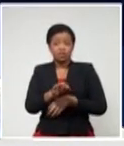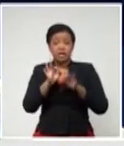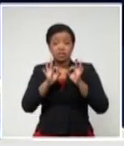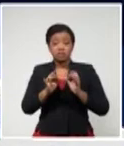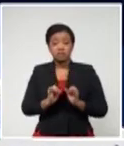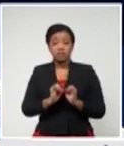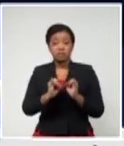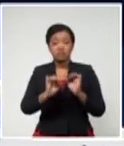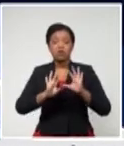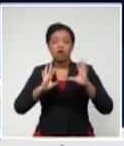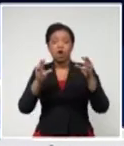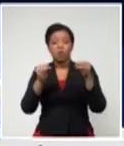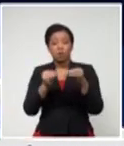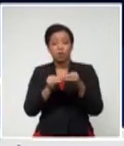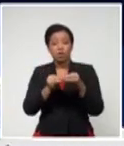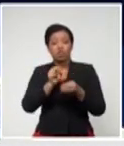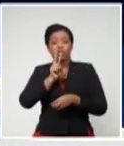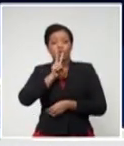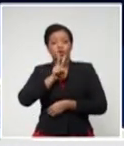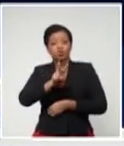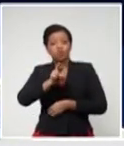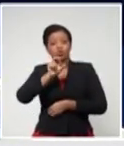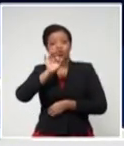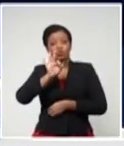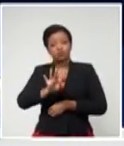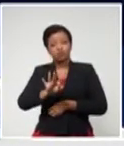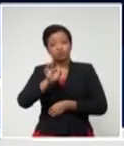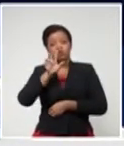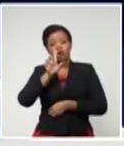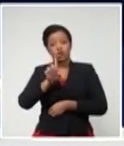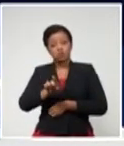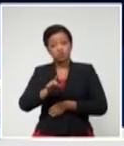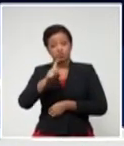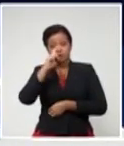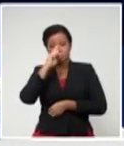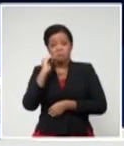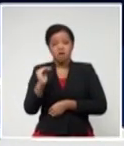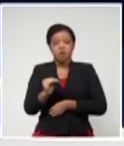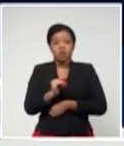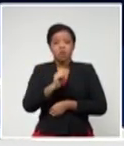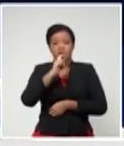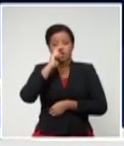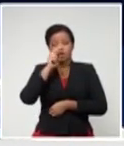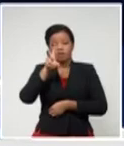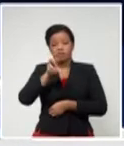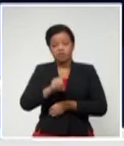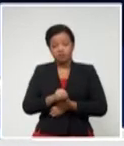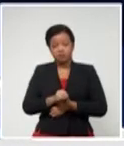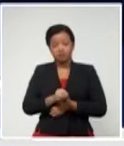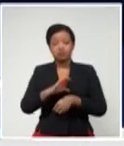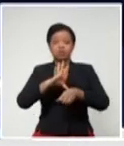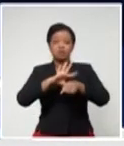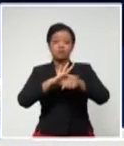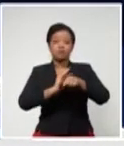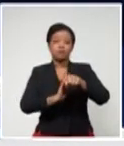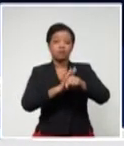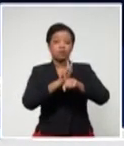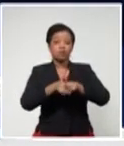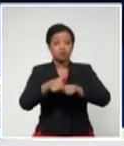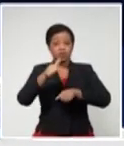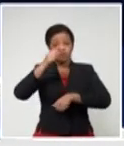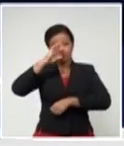number of children or patients under 20 to have contracted the virus to 281 in